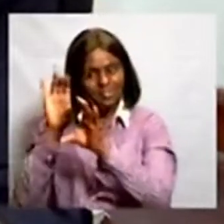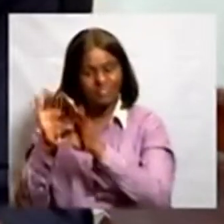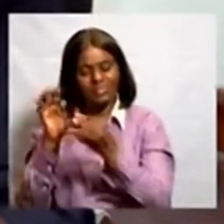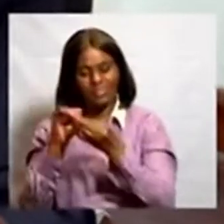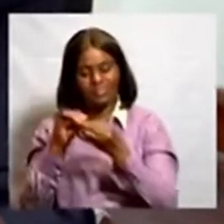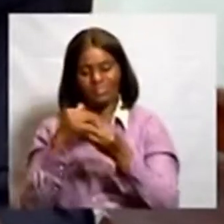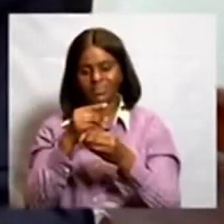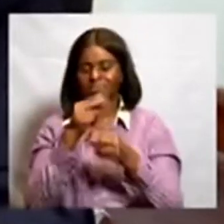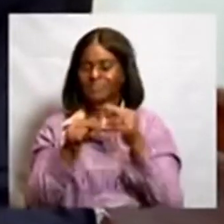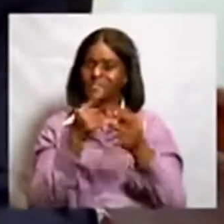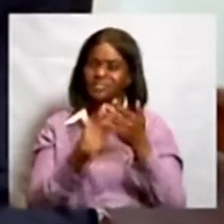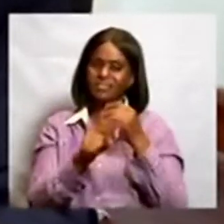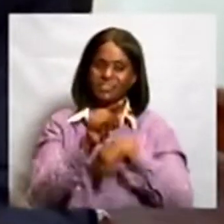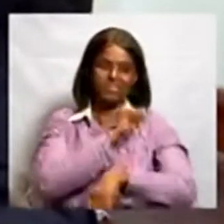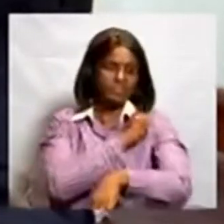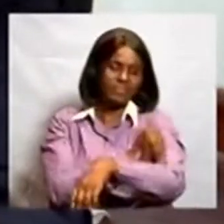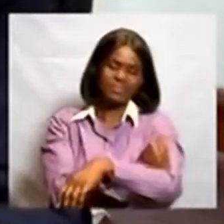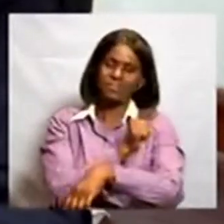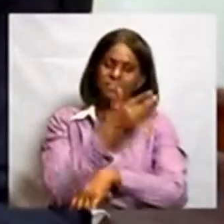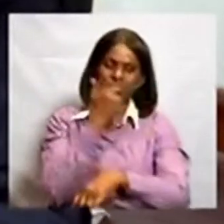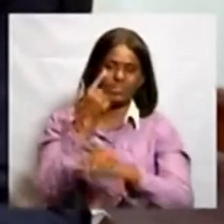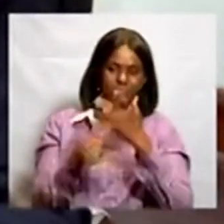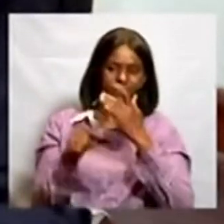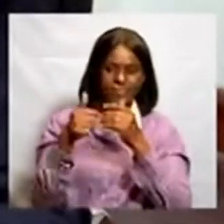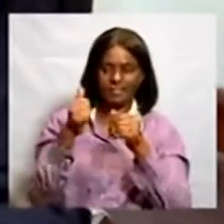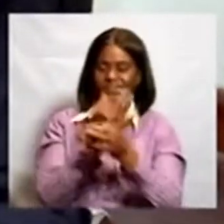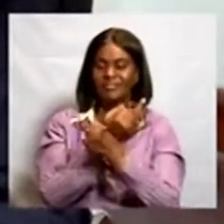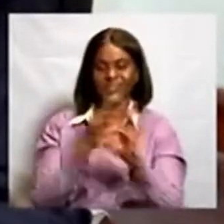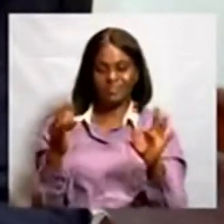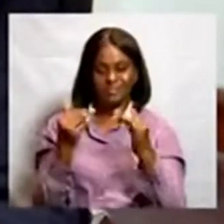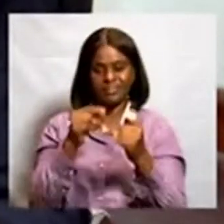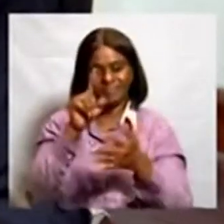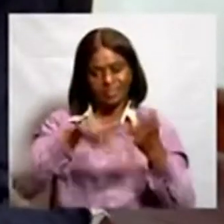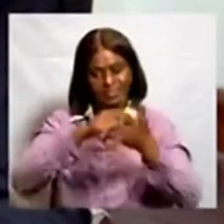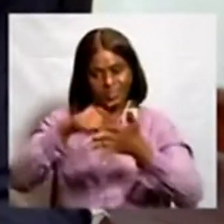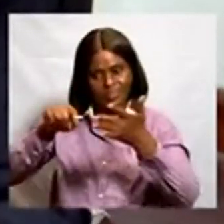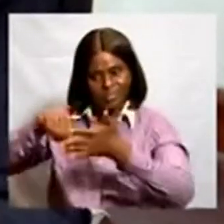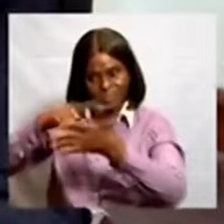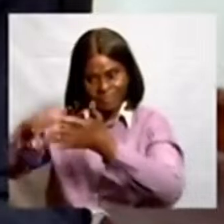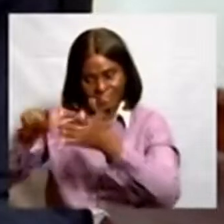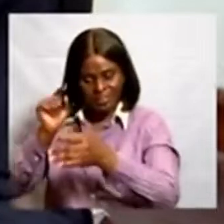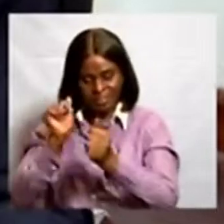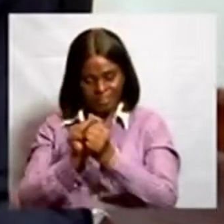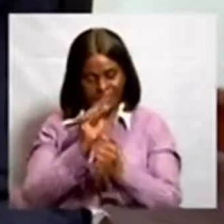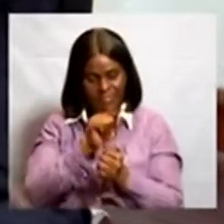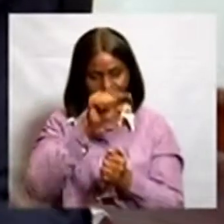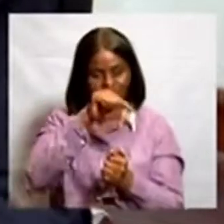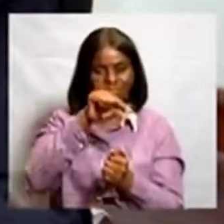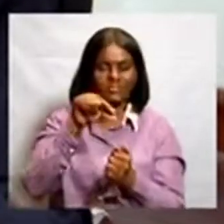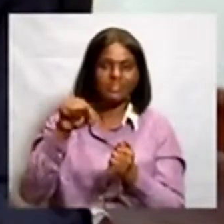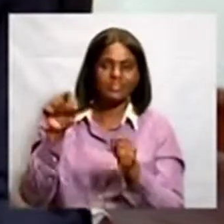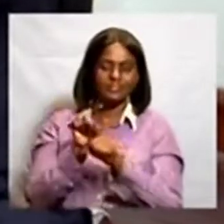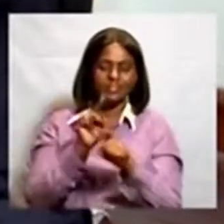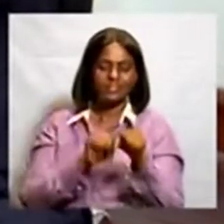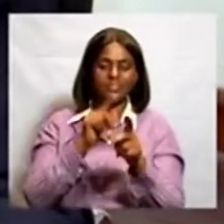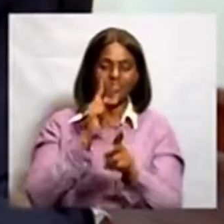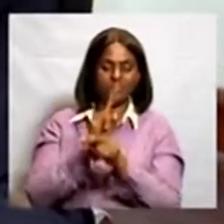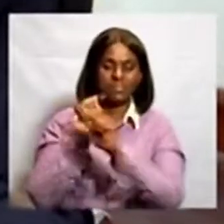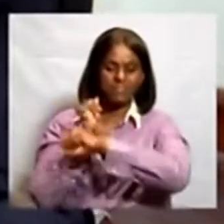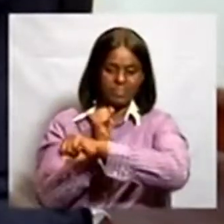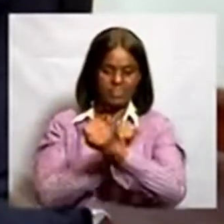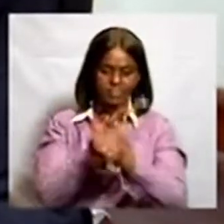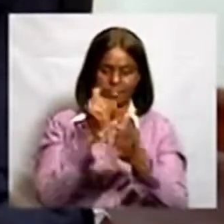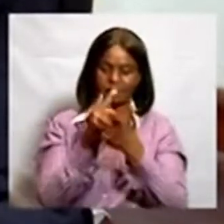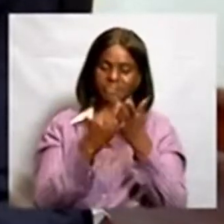conditionalities, it means the authority must be at liberty to deregister that particular qualification to safeguard